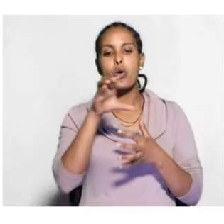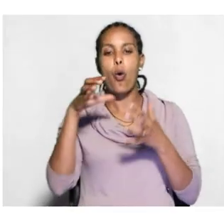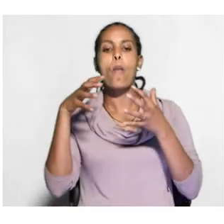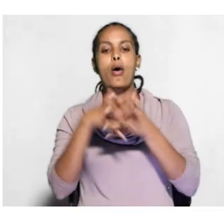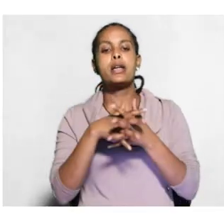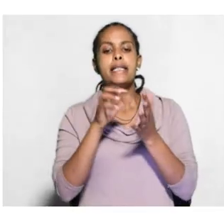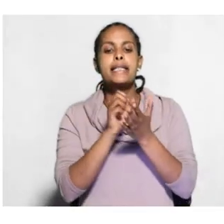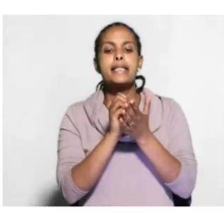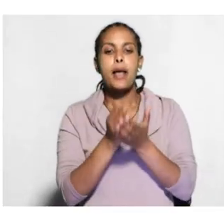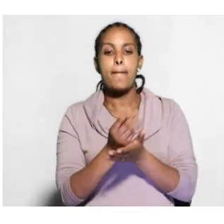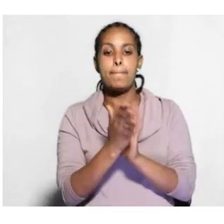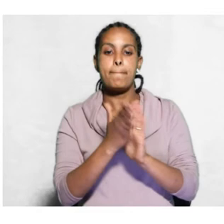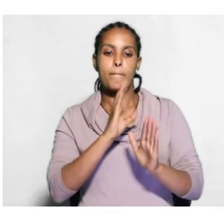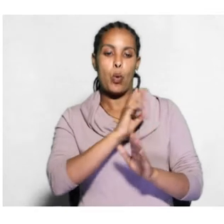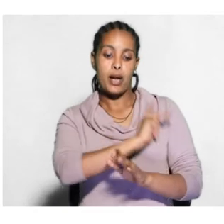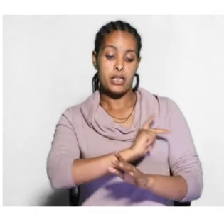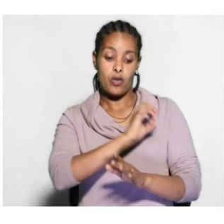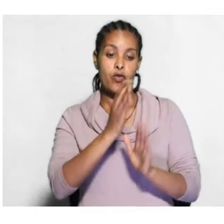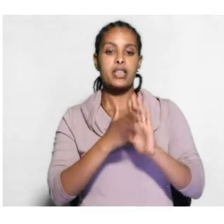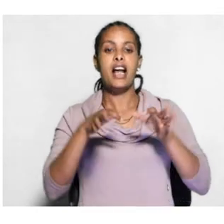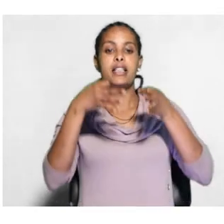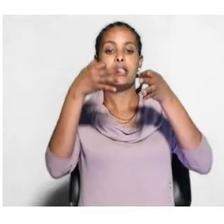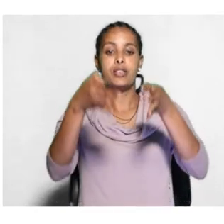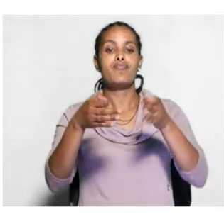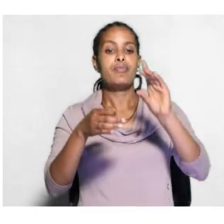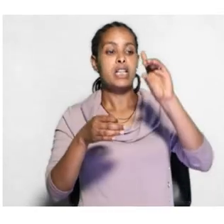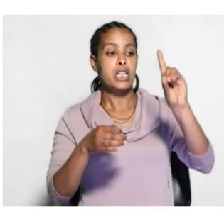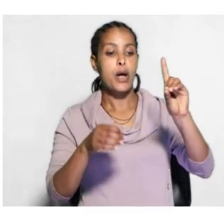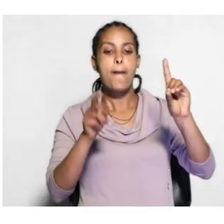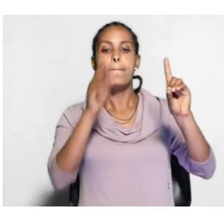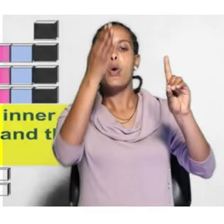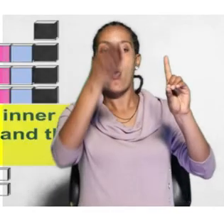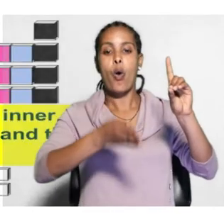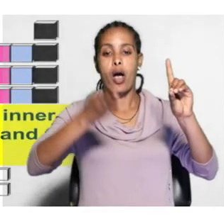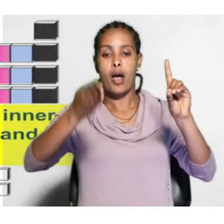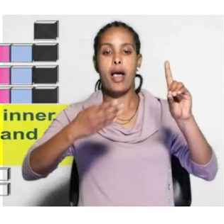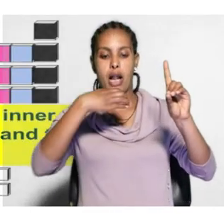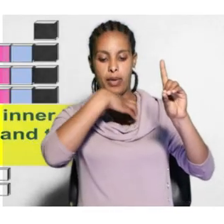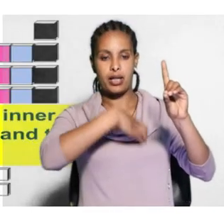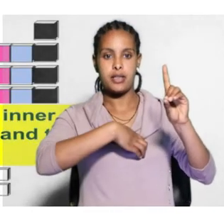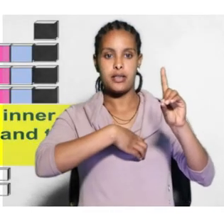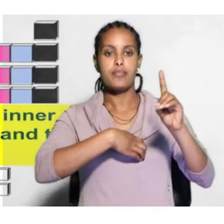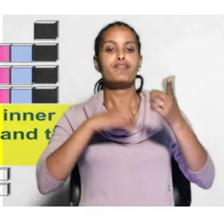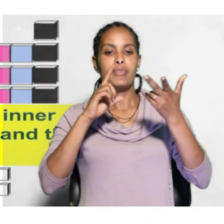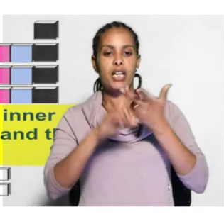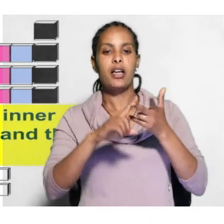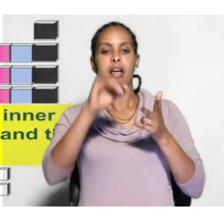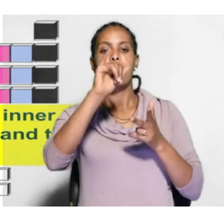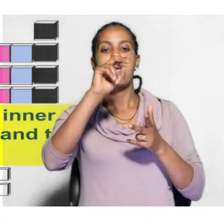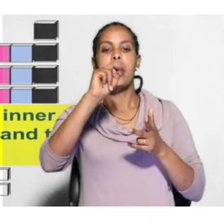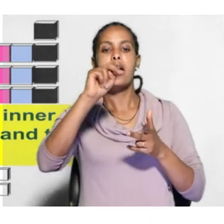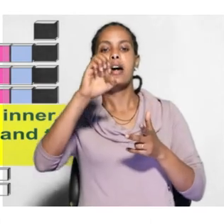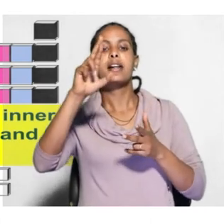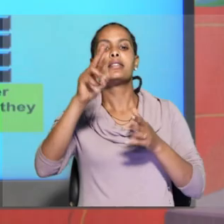some properties of transition elements, d block elements. Inner transition